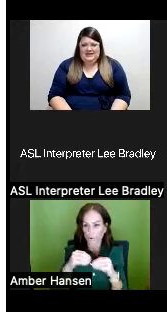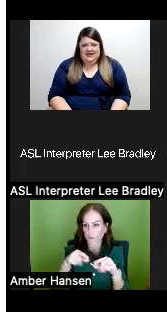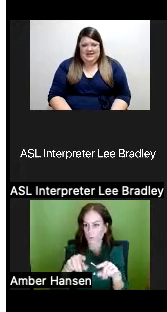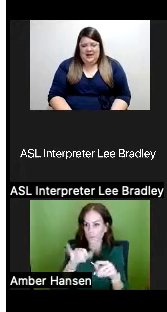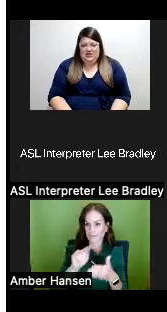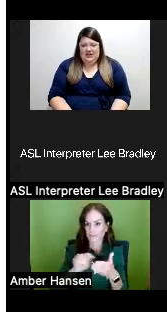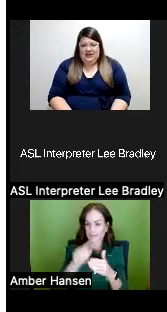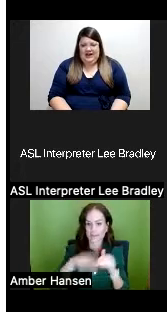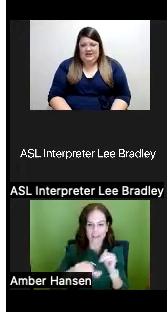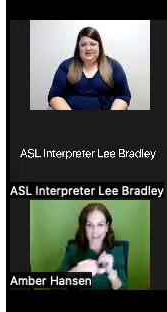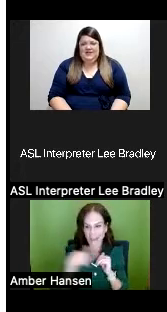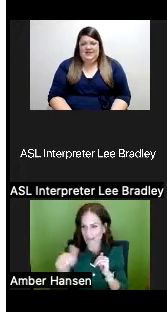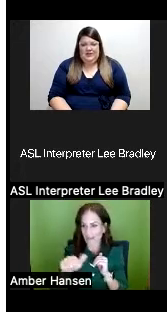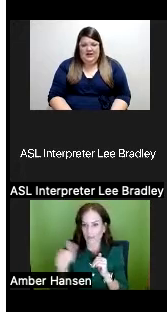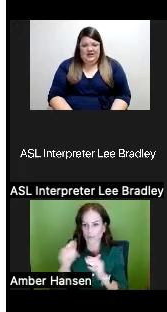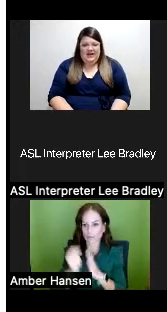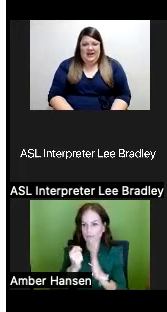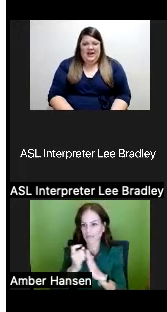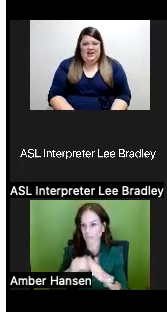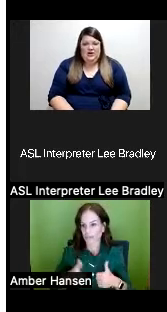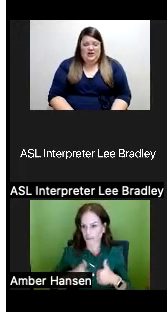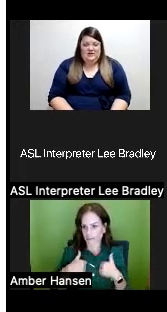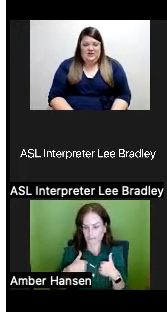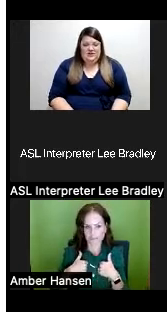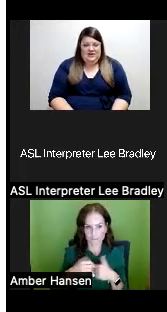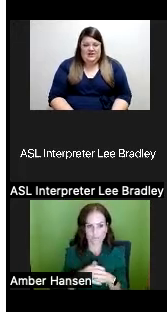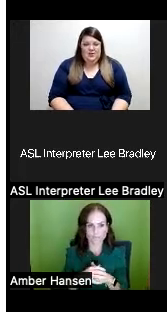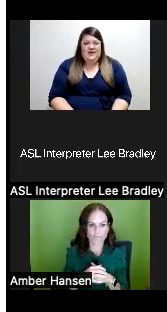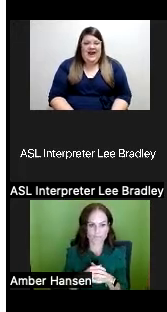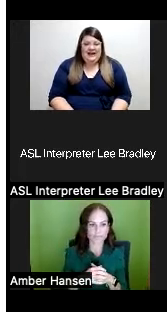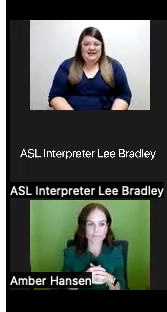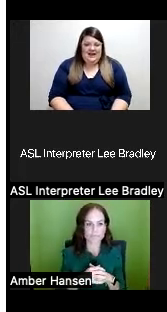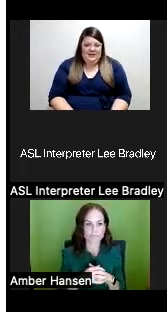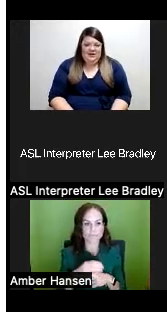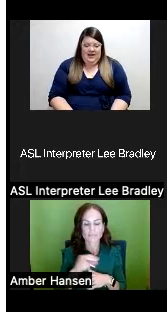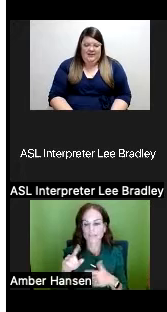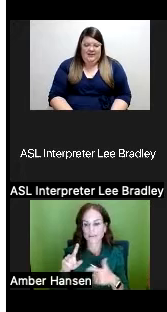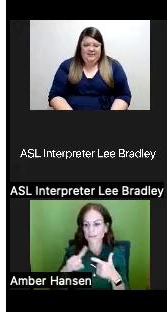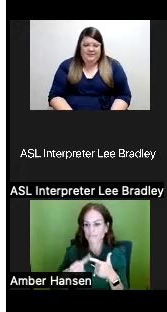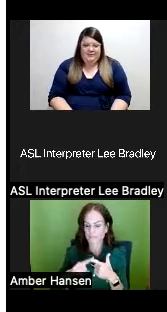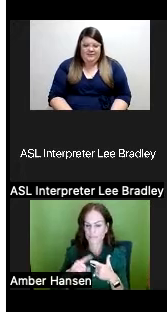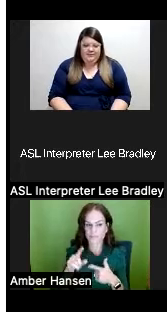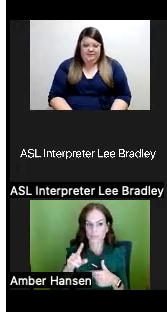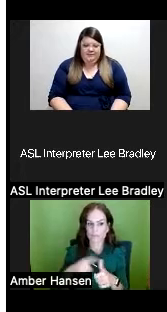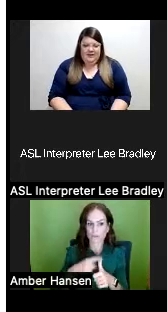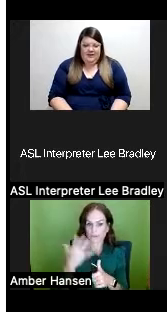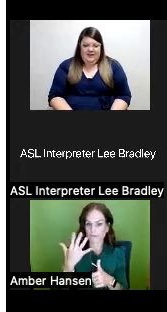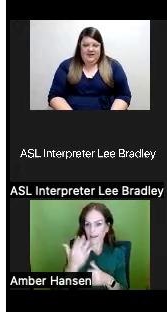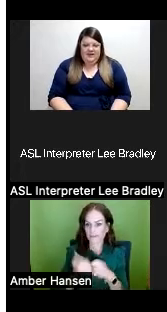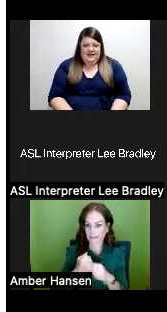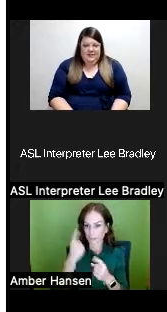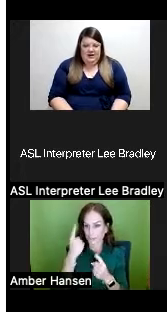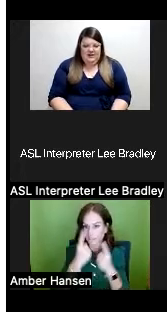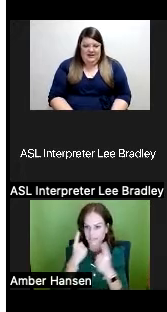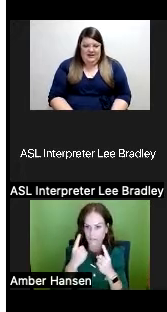Your brain is like a sponge and it gathers a lot of information during those first few years, more than any time in your life.